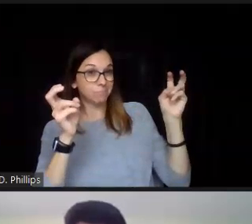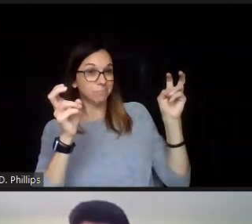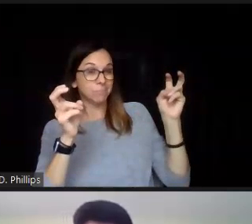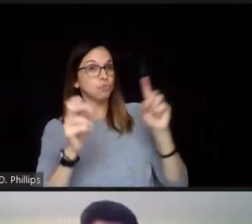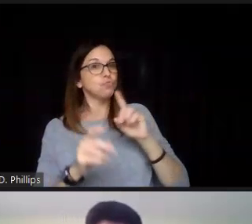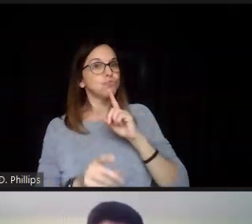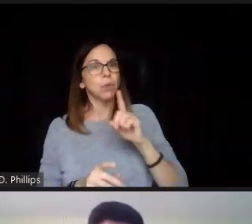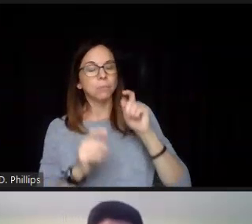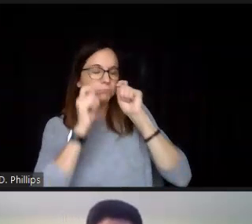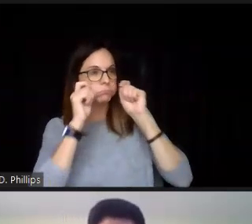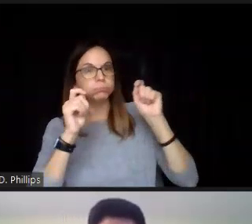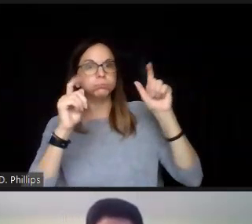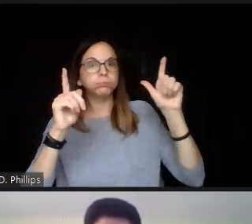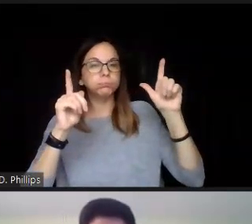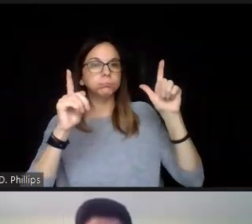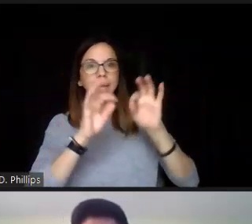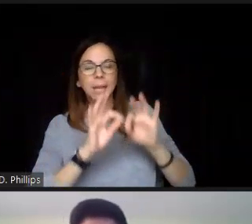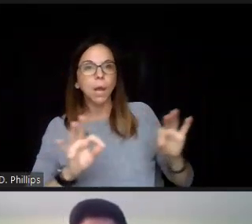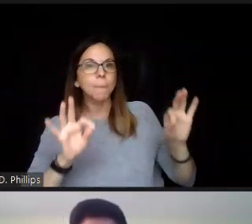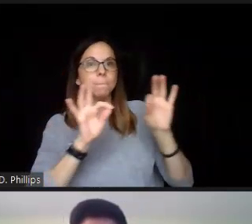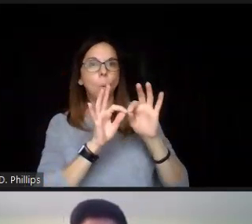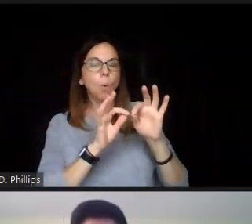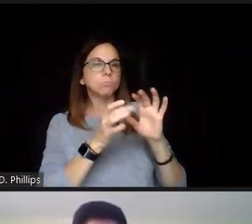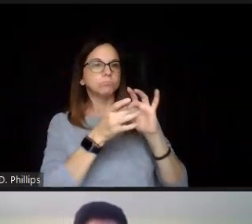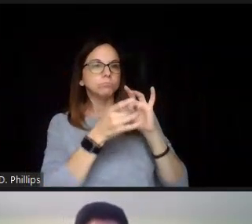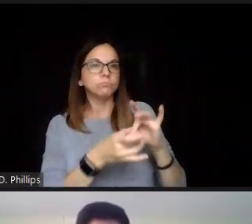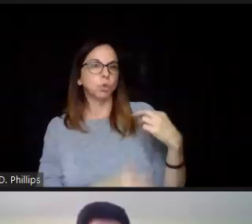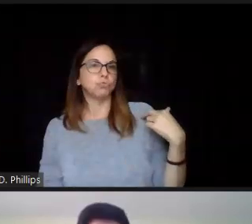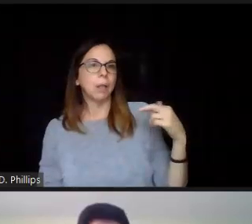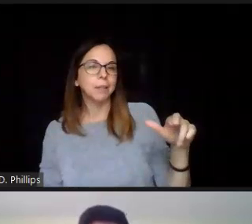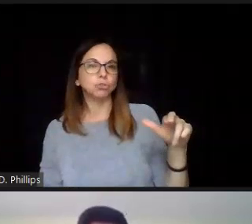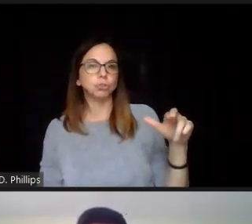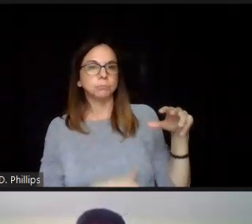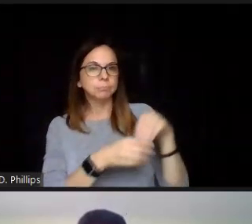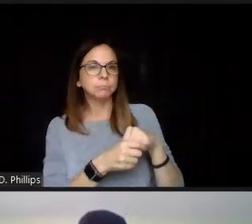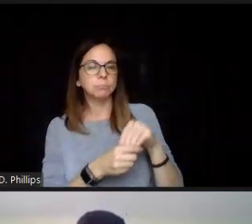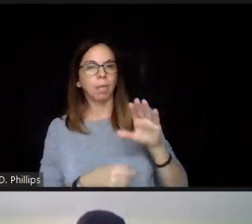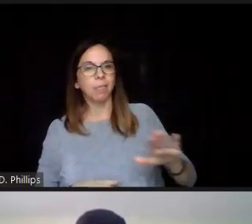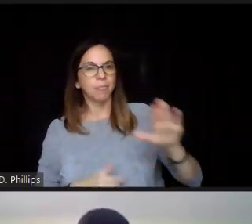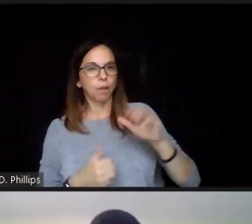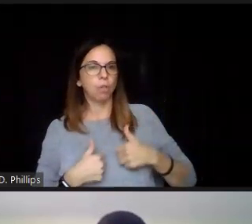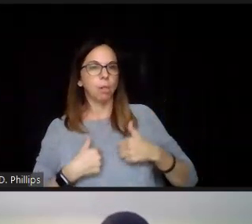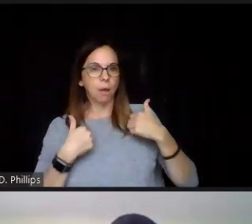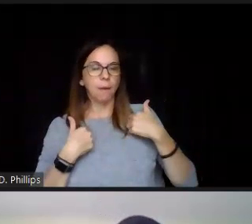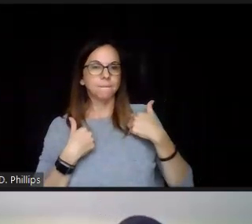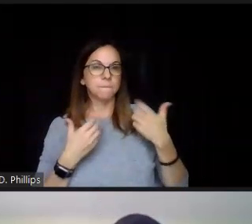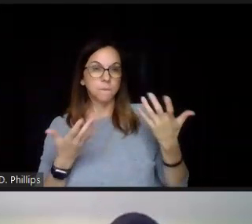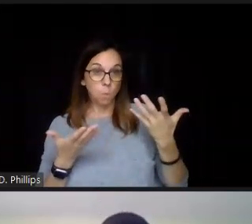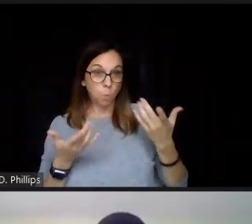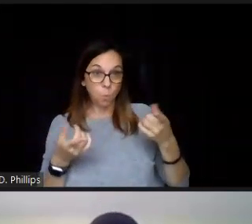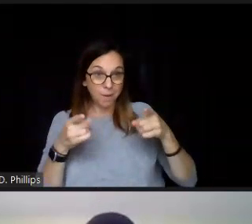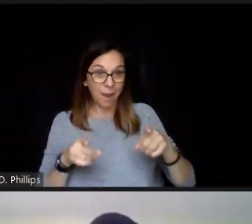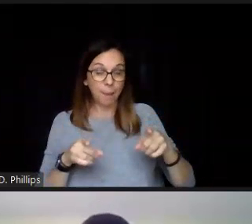a reawakening of the importance in religion in people's lives. And what happens